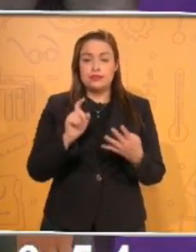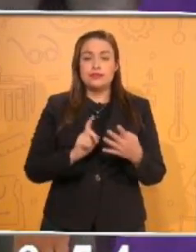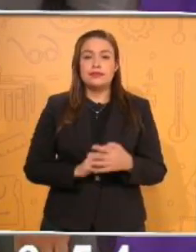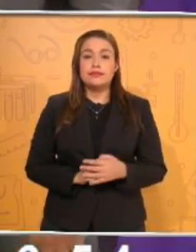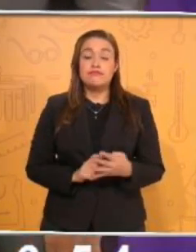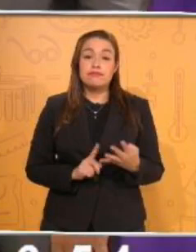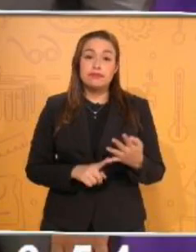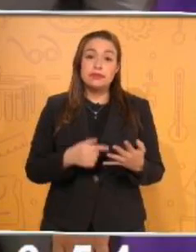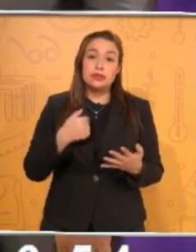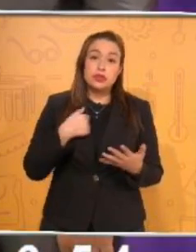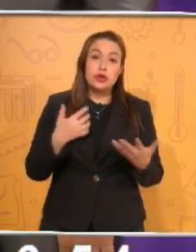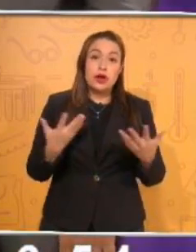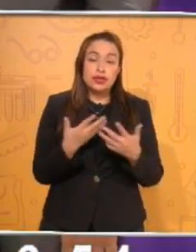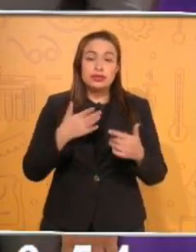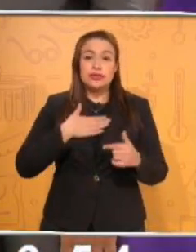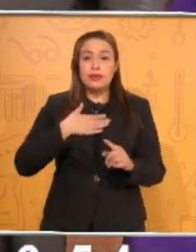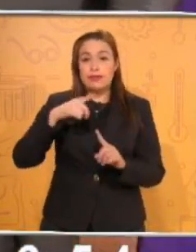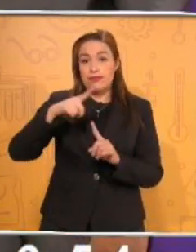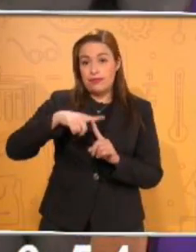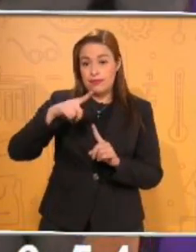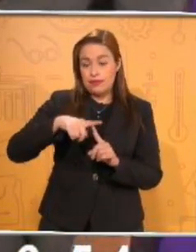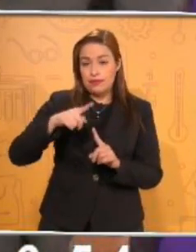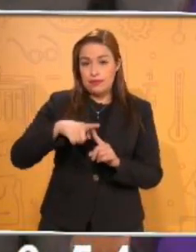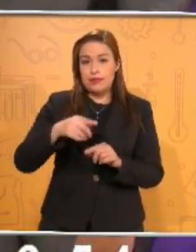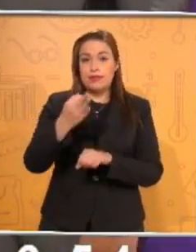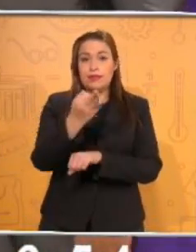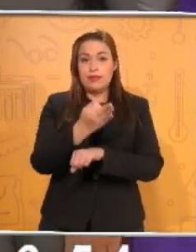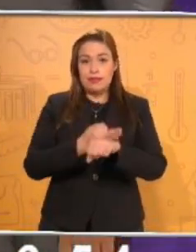I was doing my homework at afternoon.